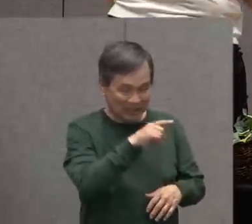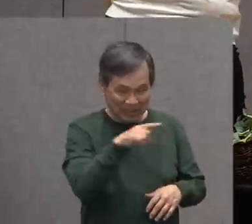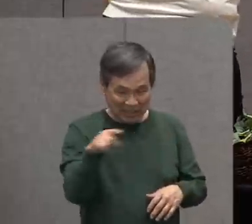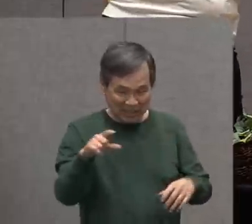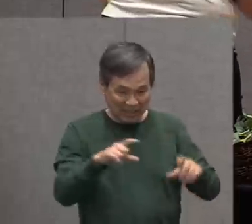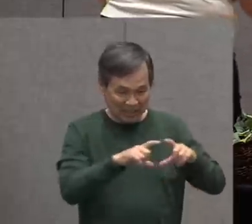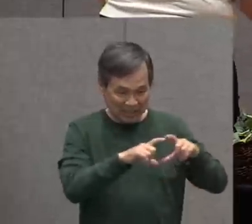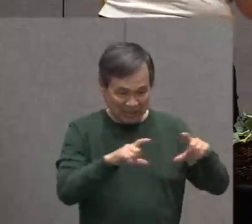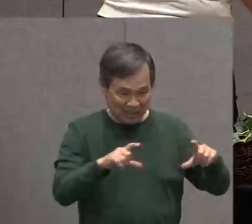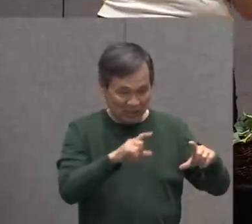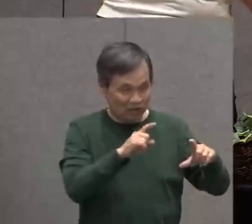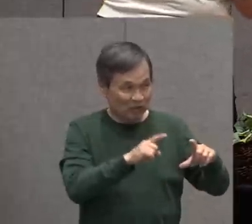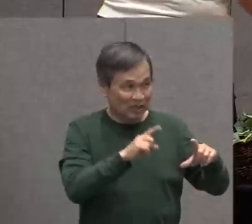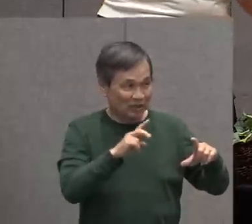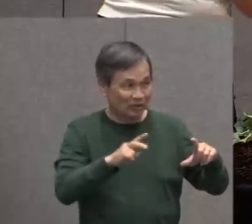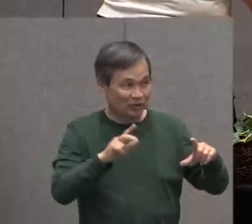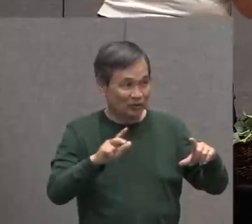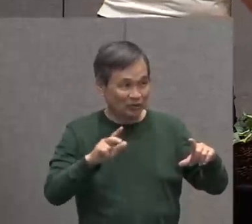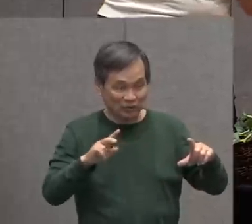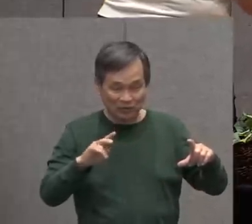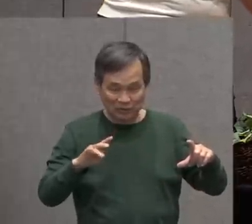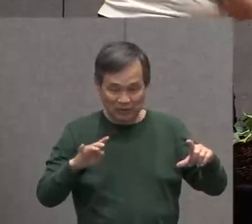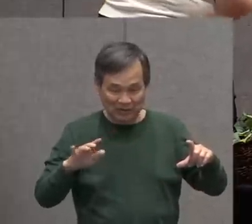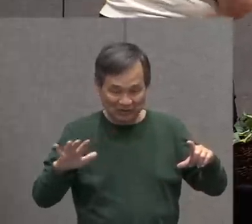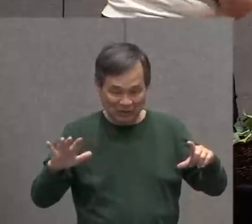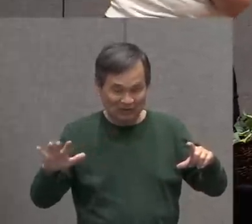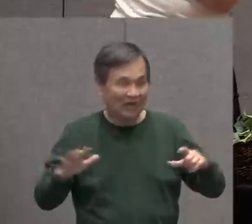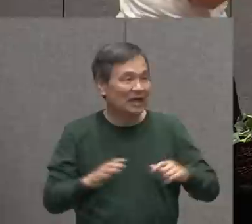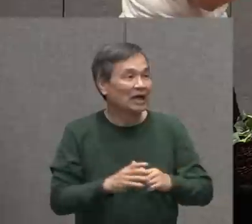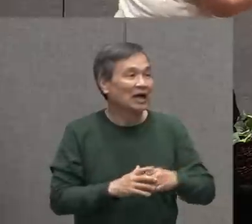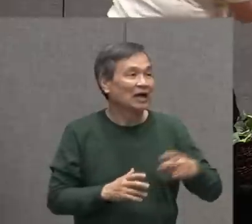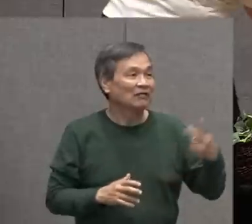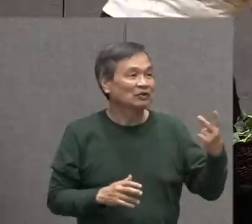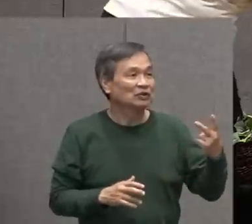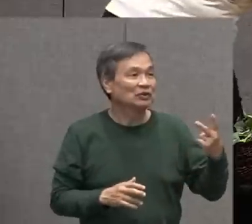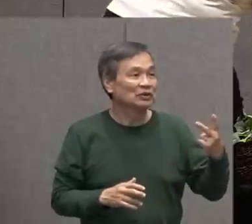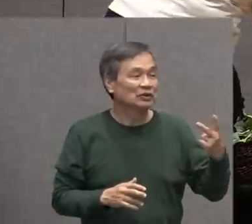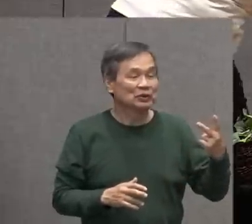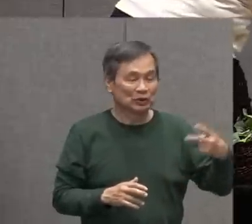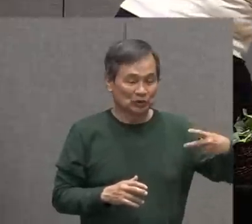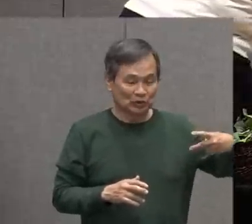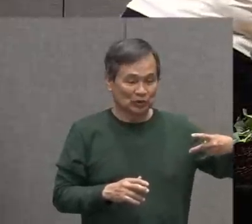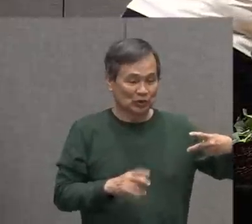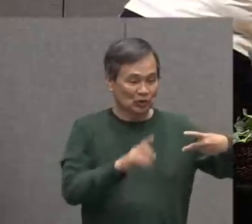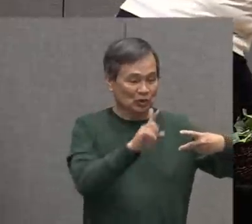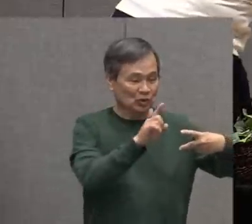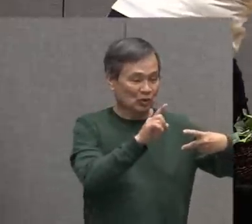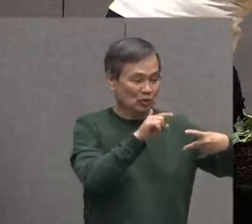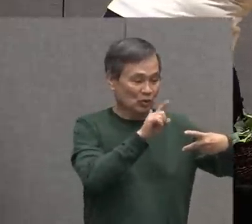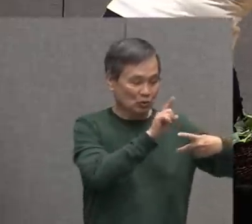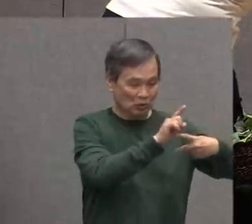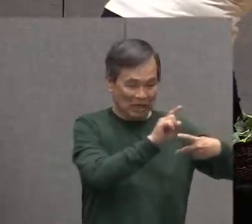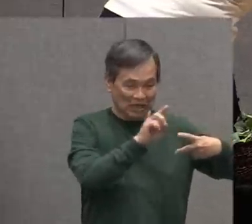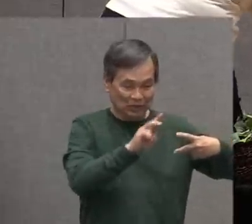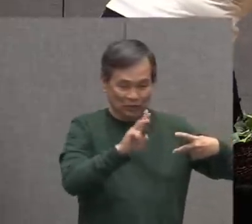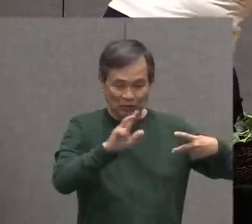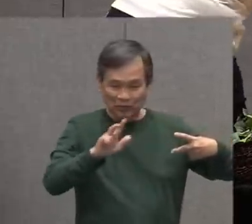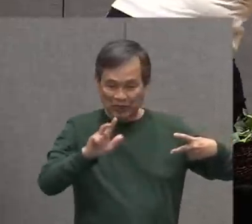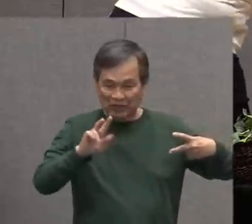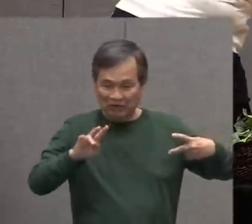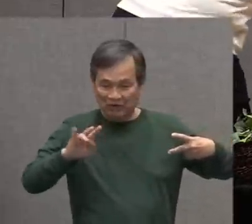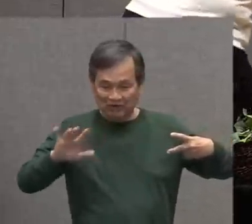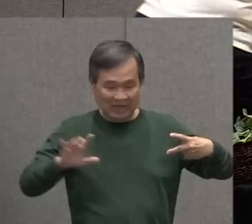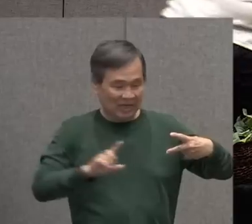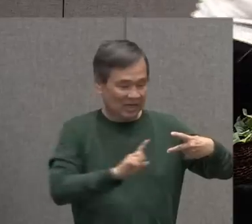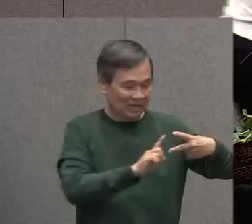look, 5 and I have 2 columns right there that I could do. I'm going to go ahead and do that. And while